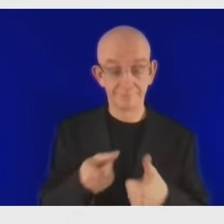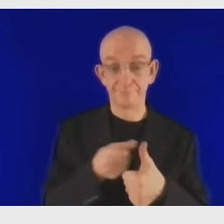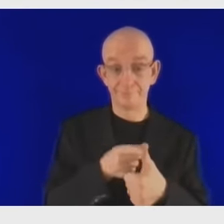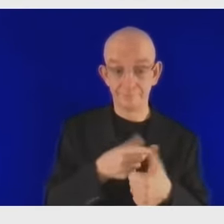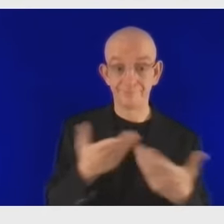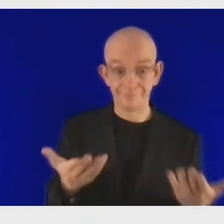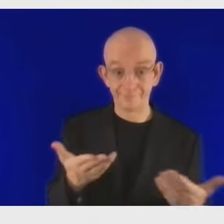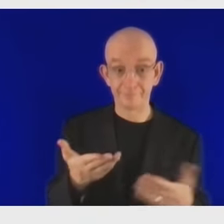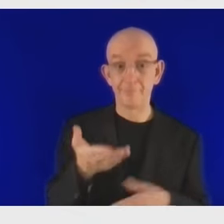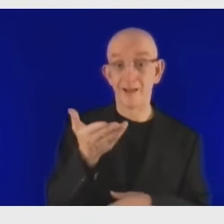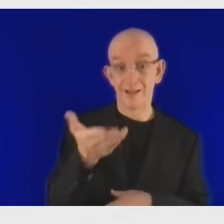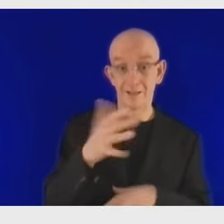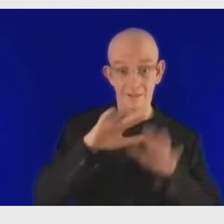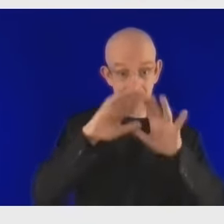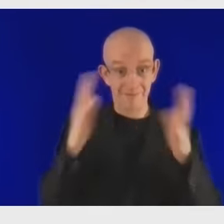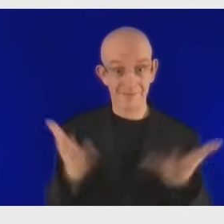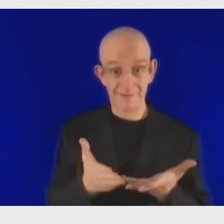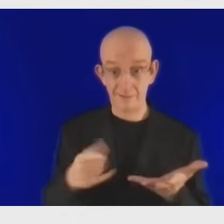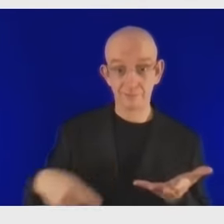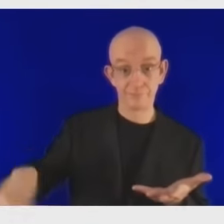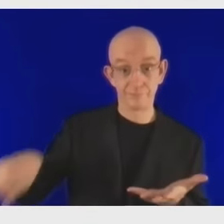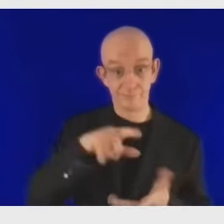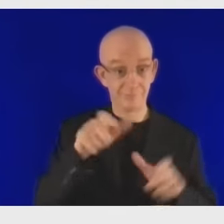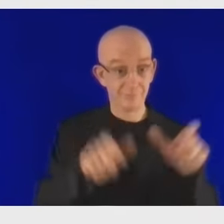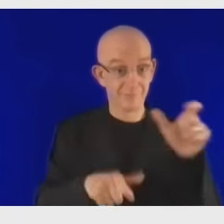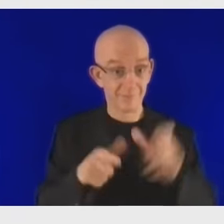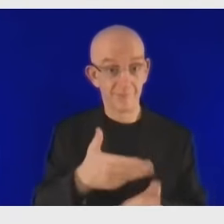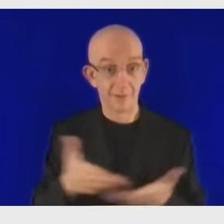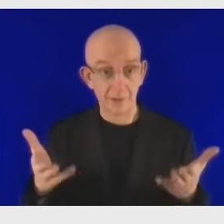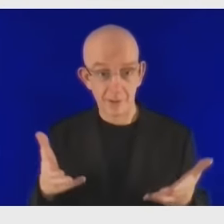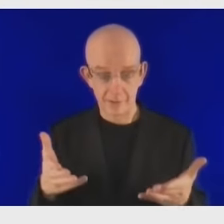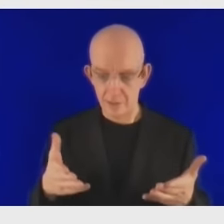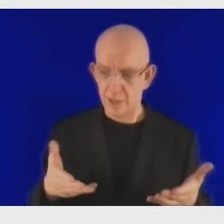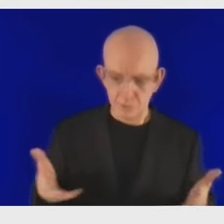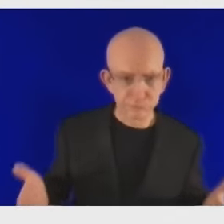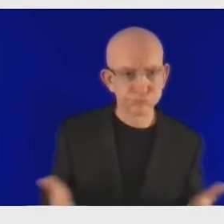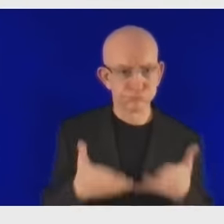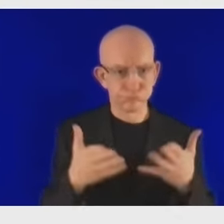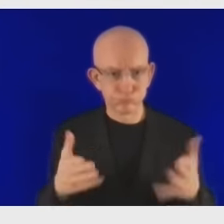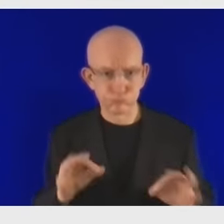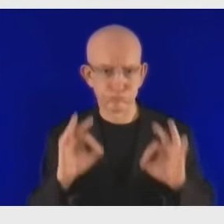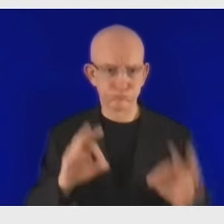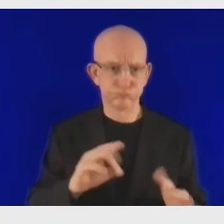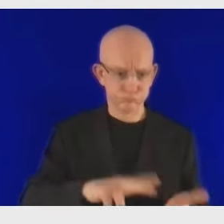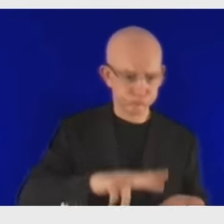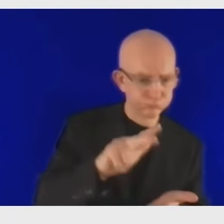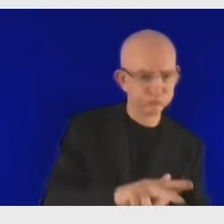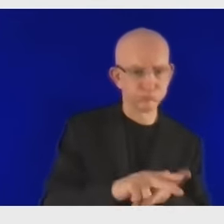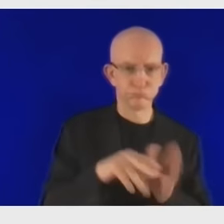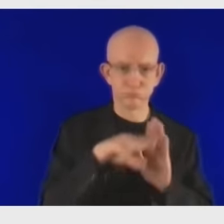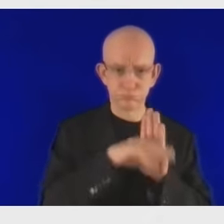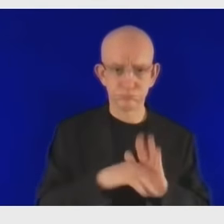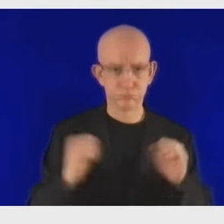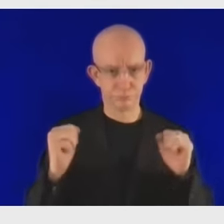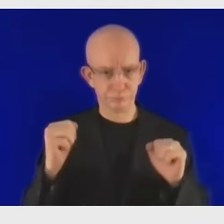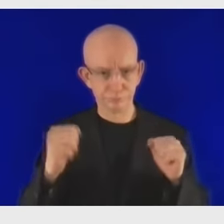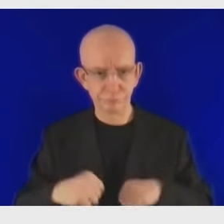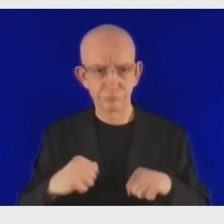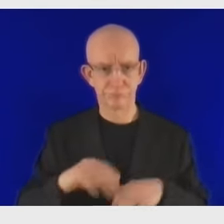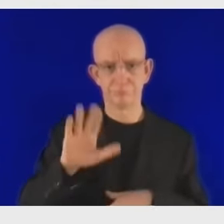American region, this is the huge also milestone for secure access to justice, participation,